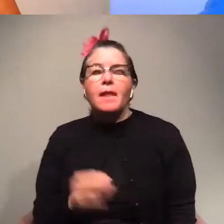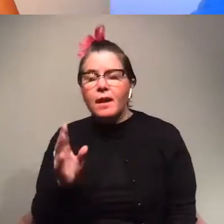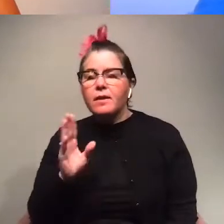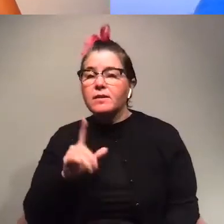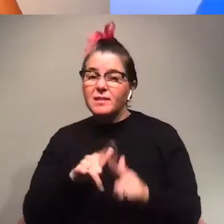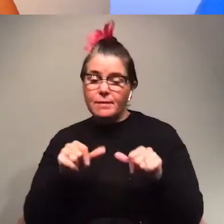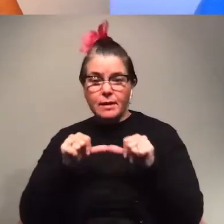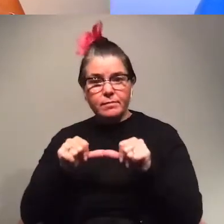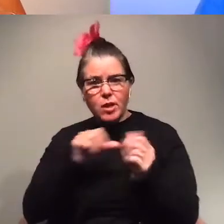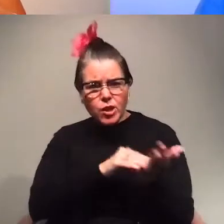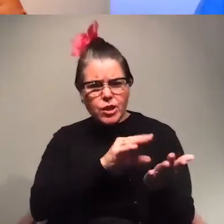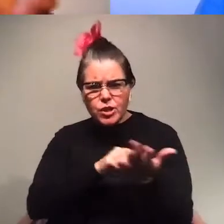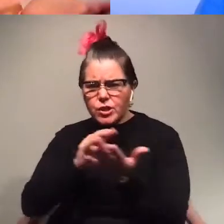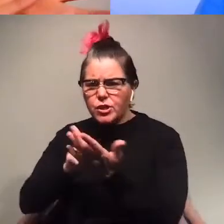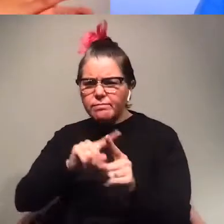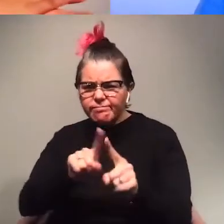different aspects.